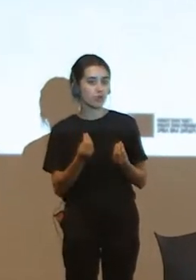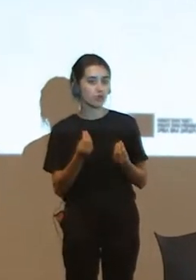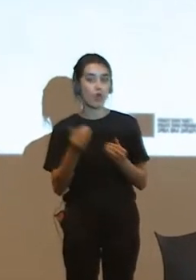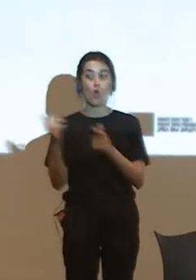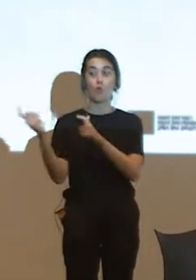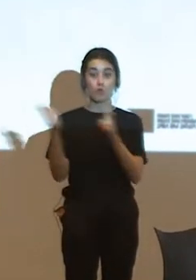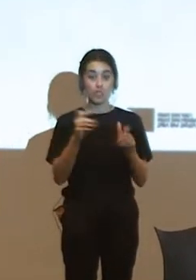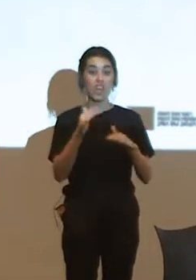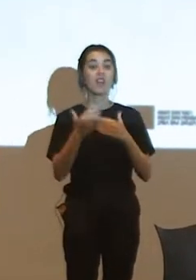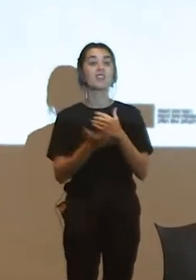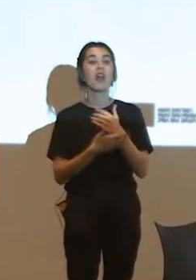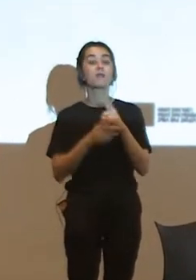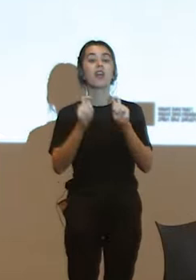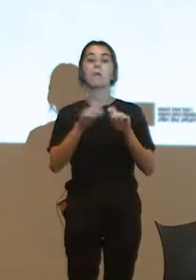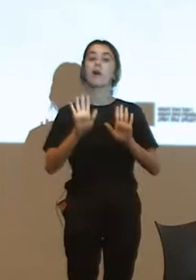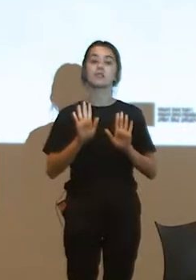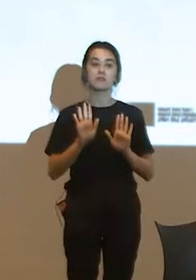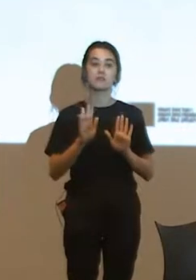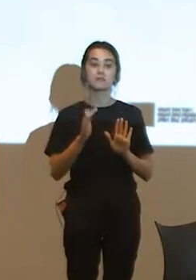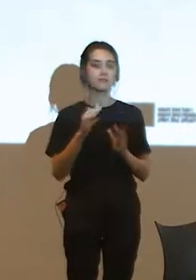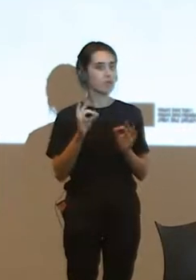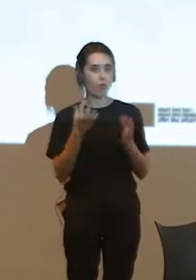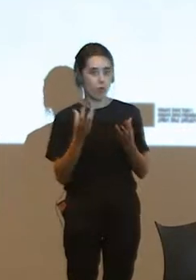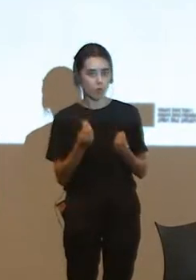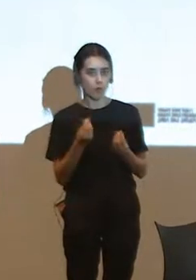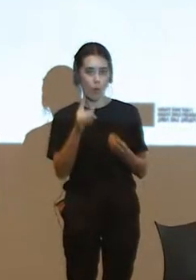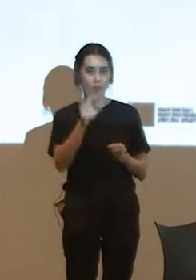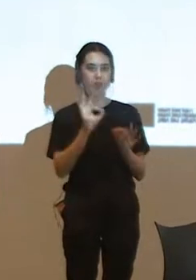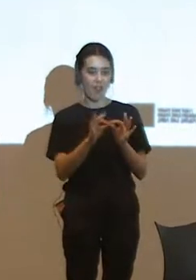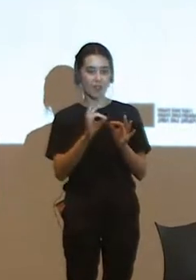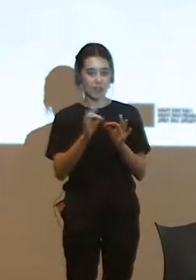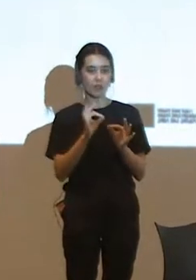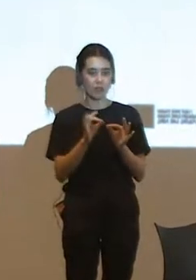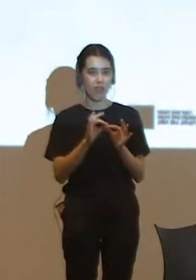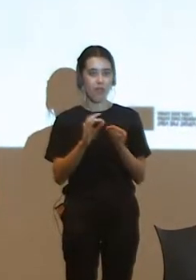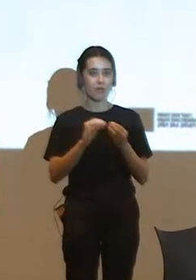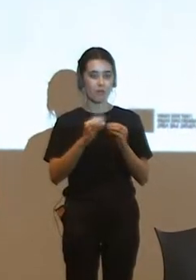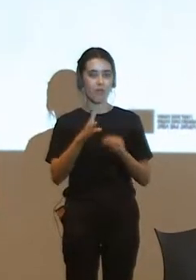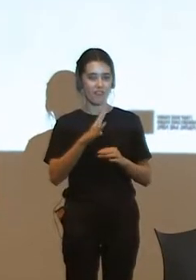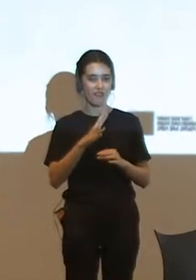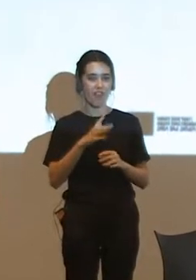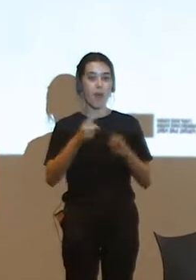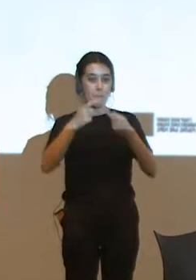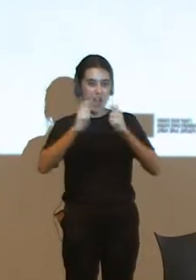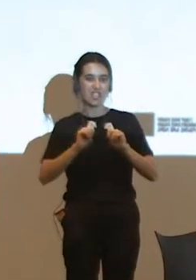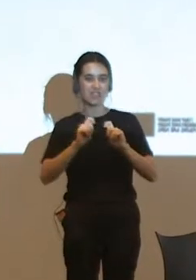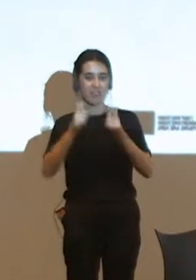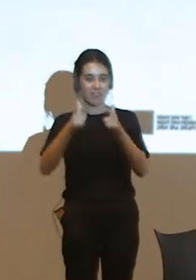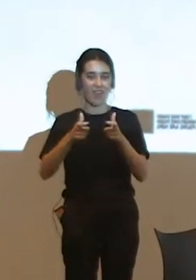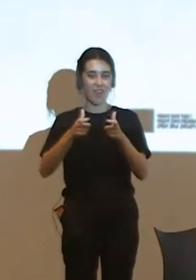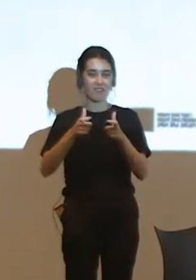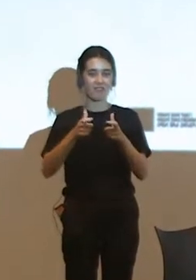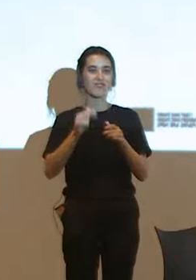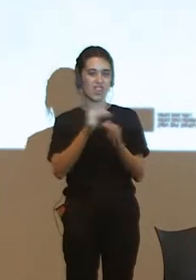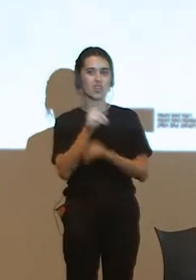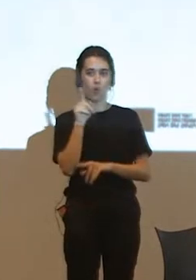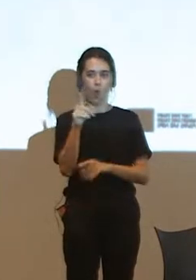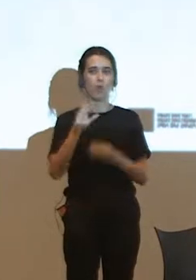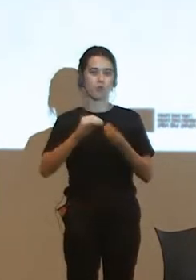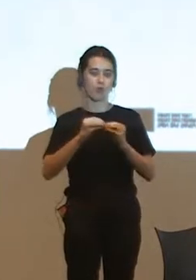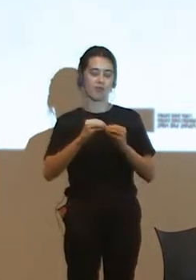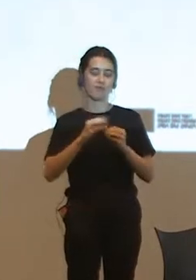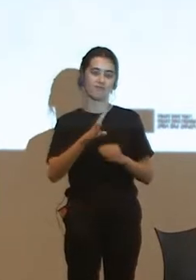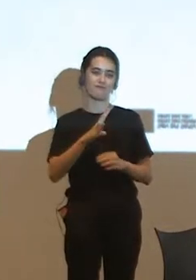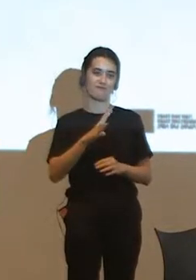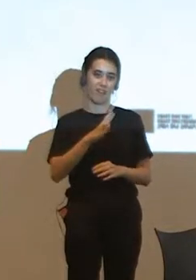situation that hungary faced we have to reinvent this this communication strategy a lot better and